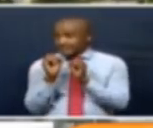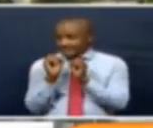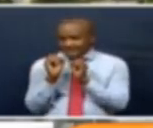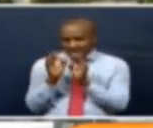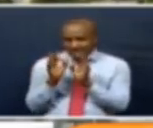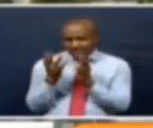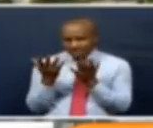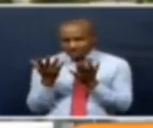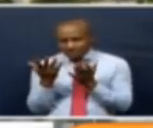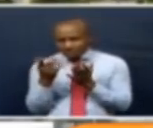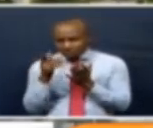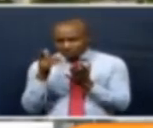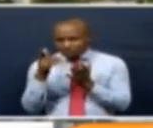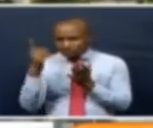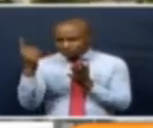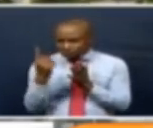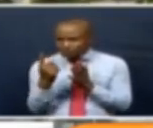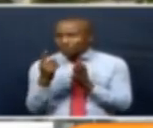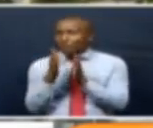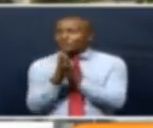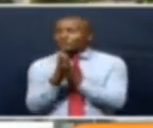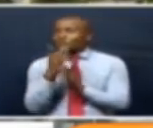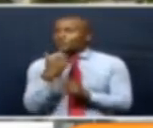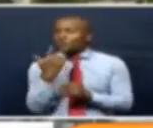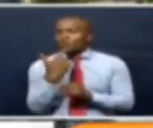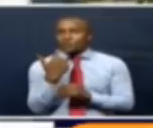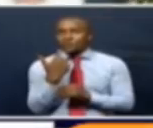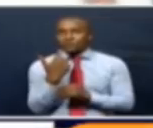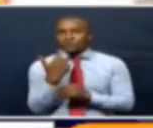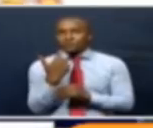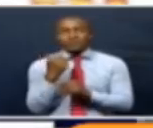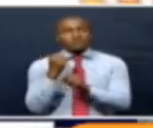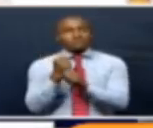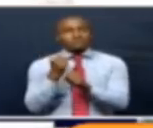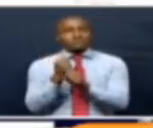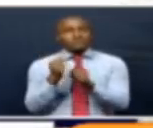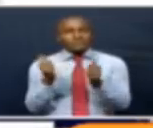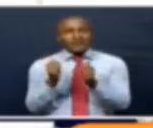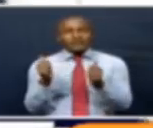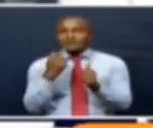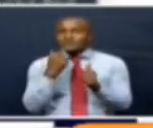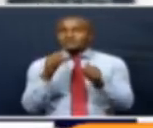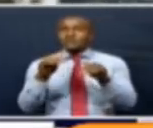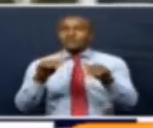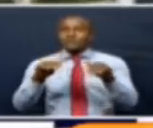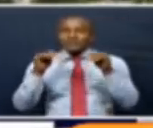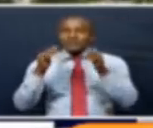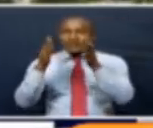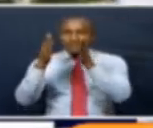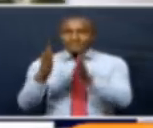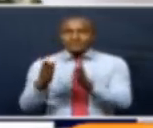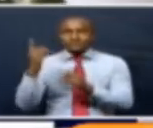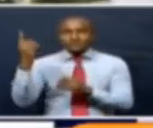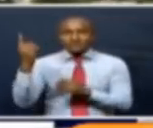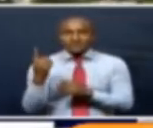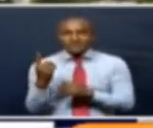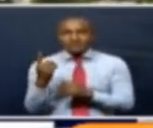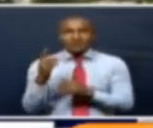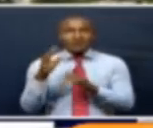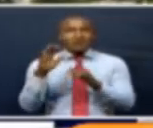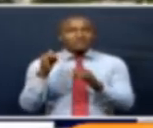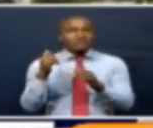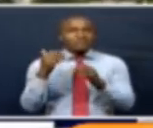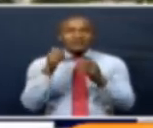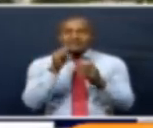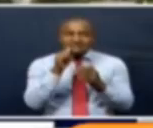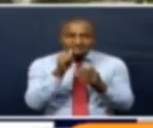was coming. Who was she with? They haven't done that. They are saying they are waiting for someone from England,